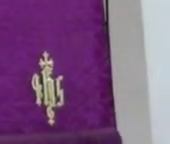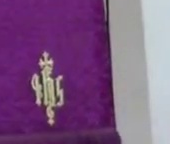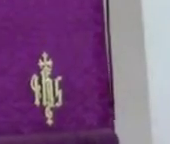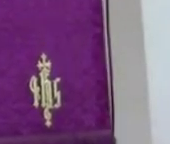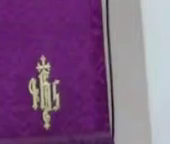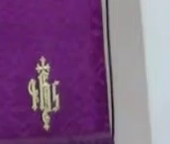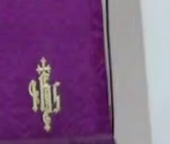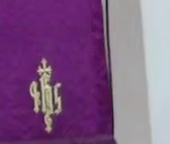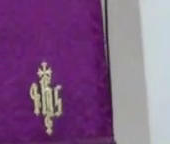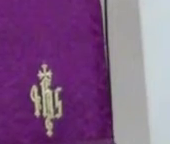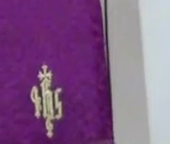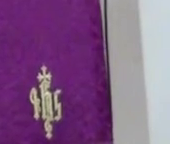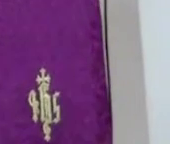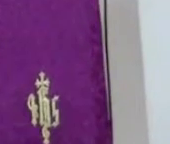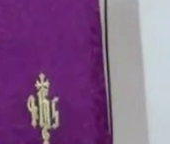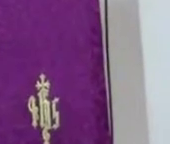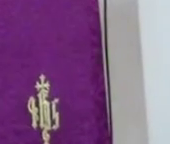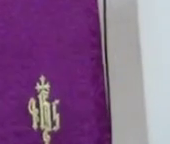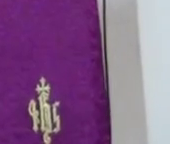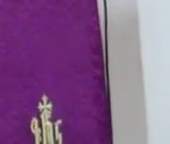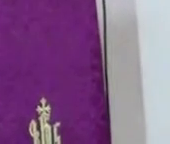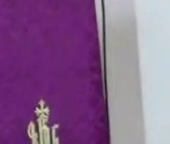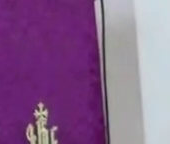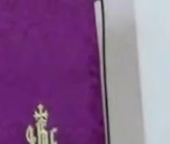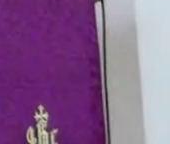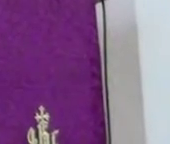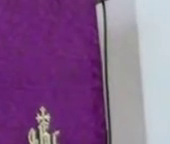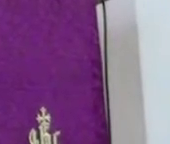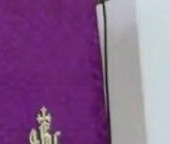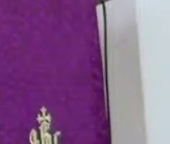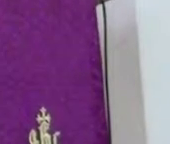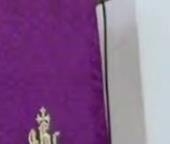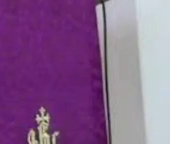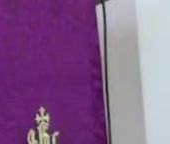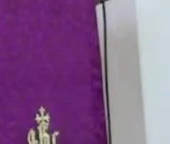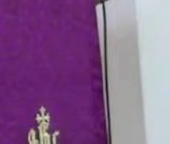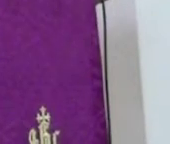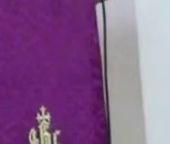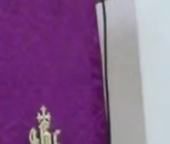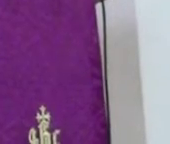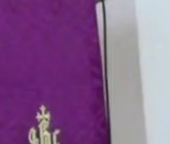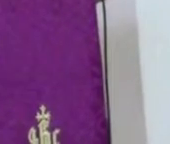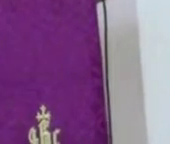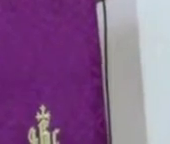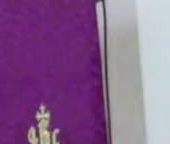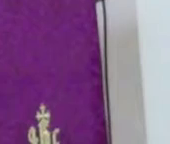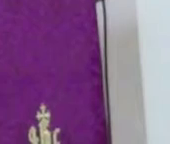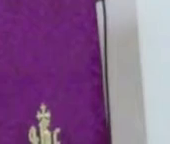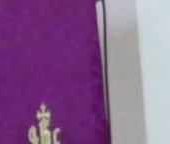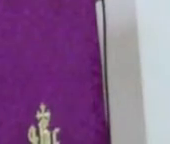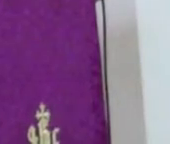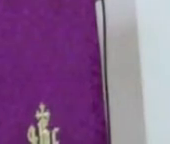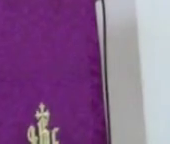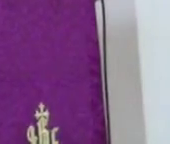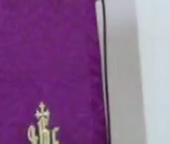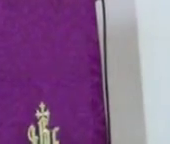want to start off with Vicki Berger to talk a little bit about Home Trade Hour